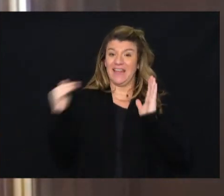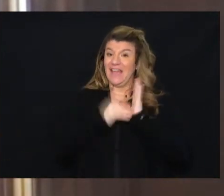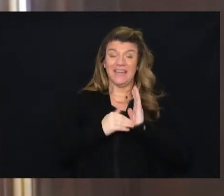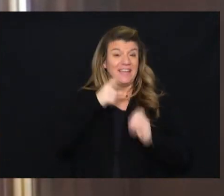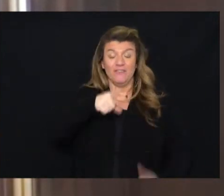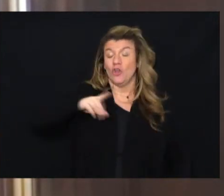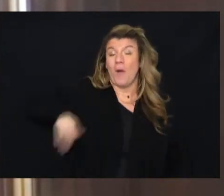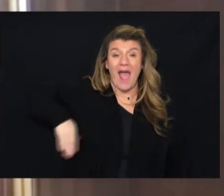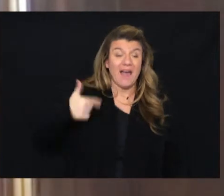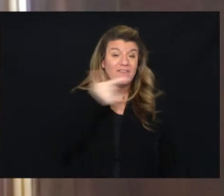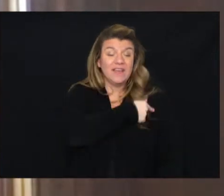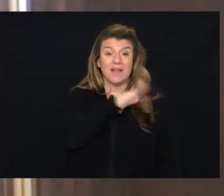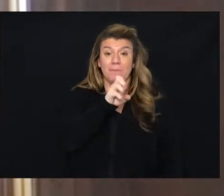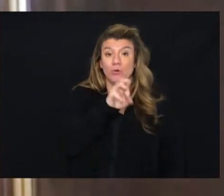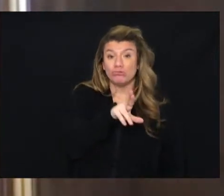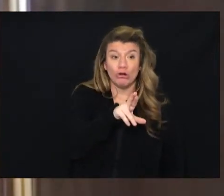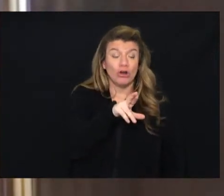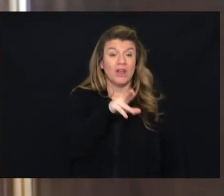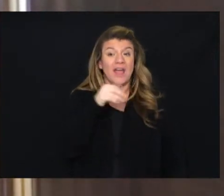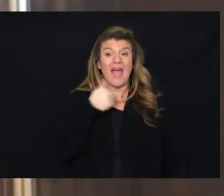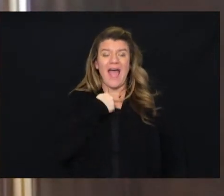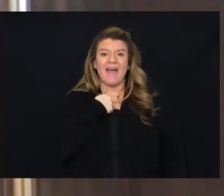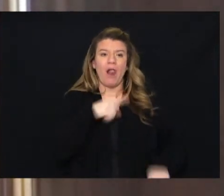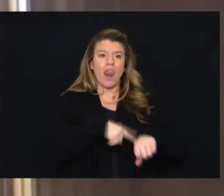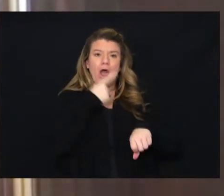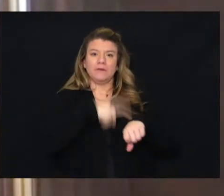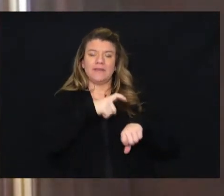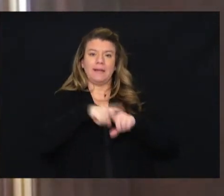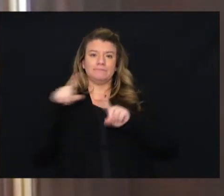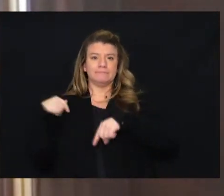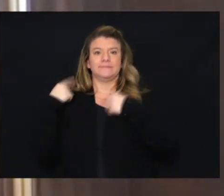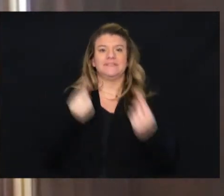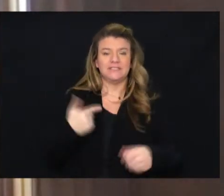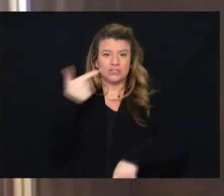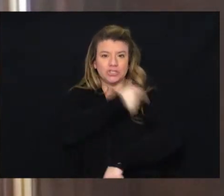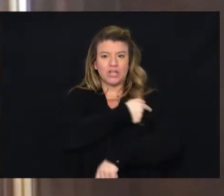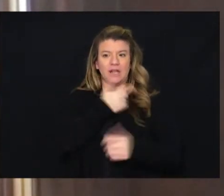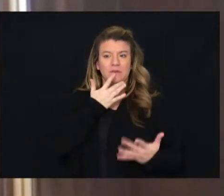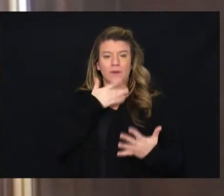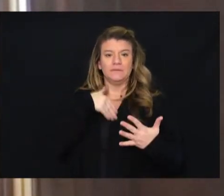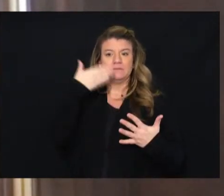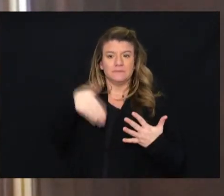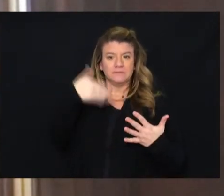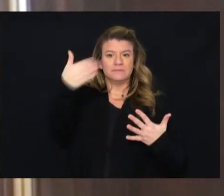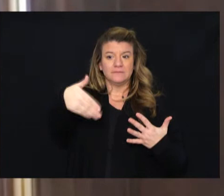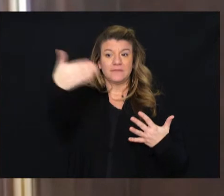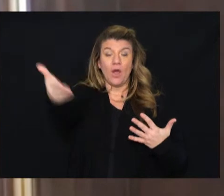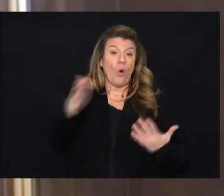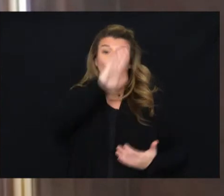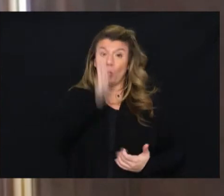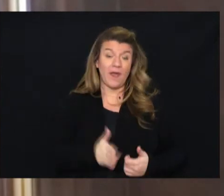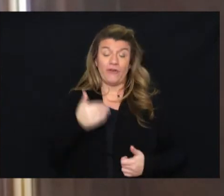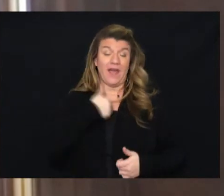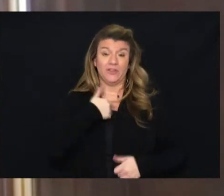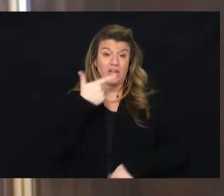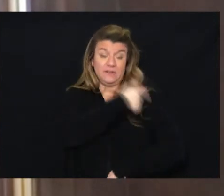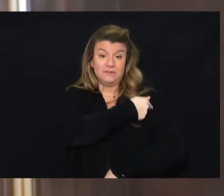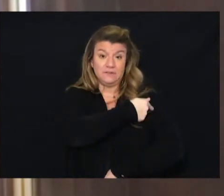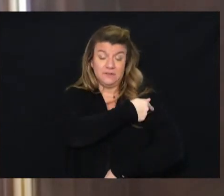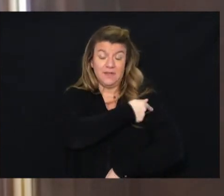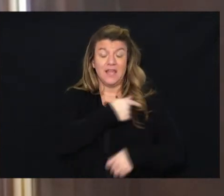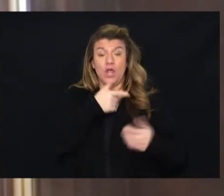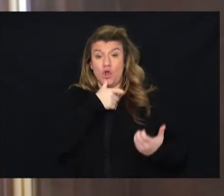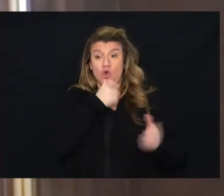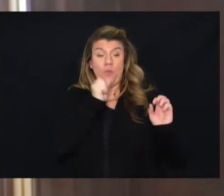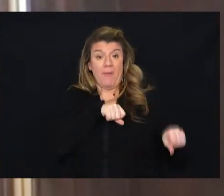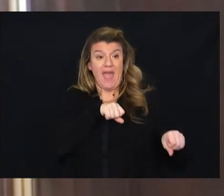boosted, who have had the longest time since the last dose, or have never been immunized, and who may